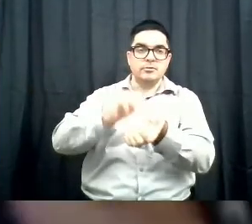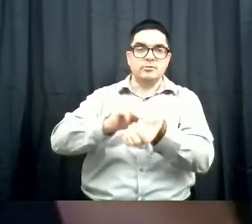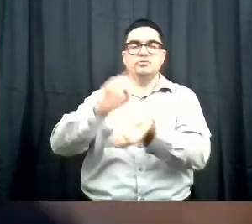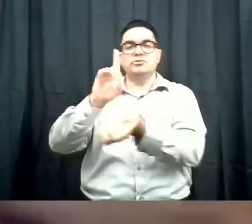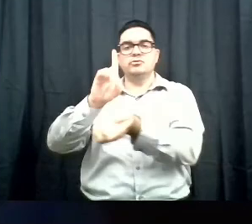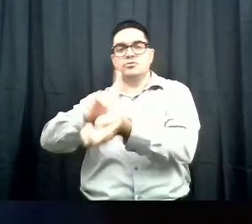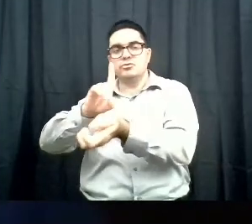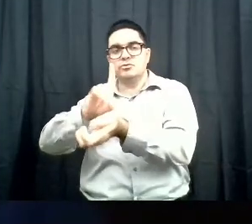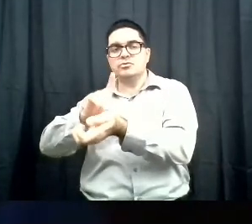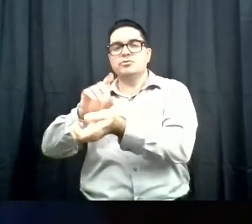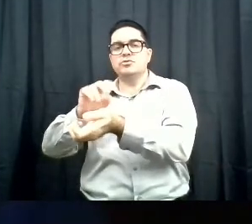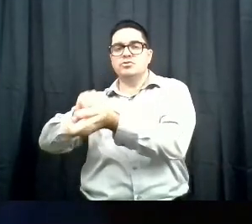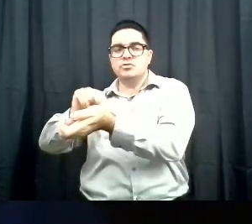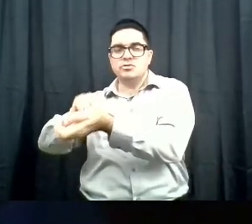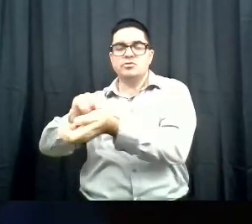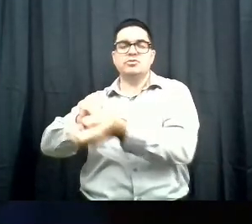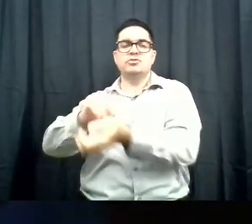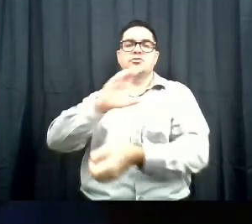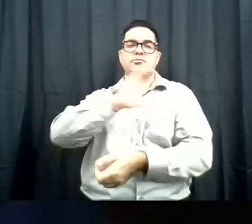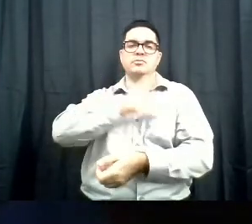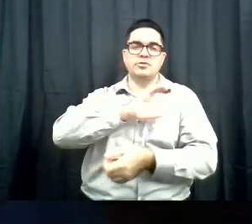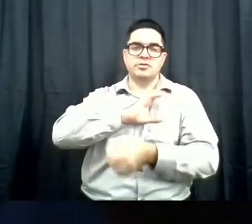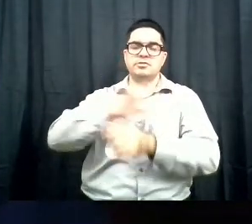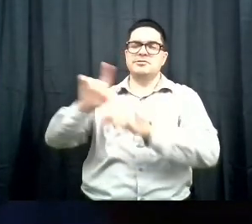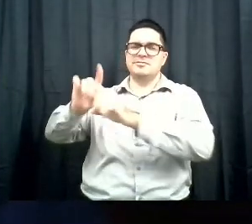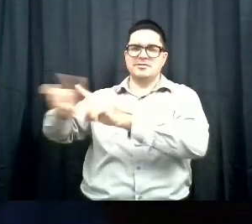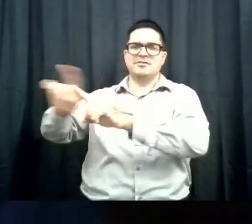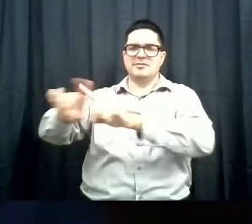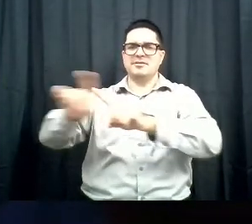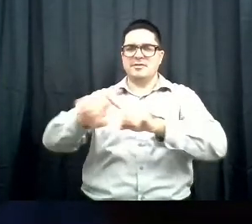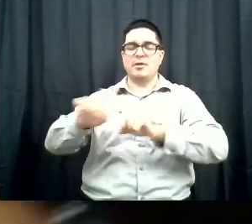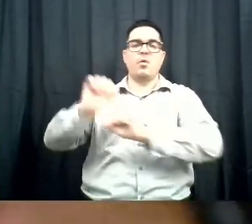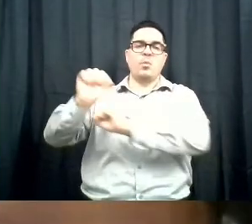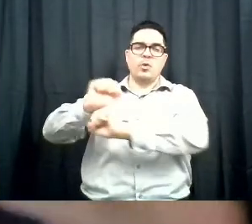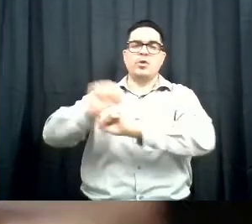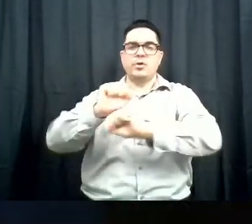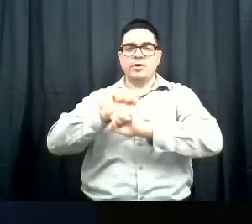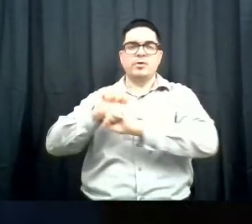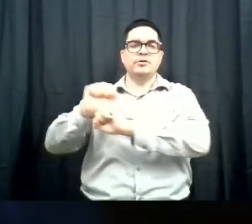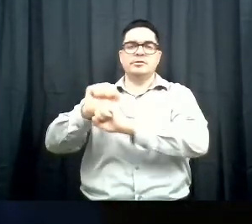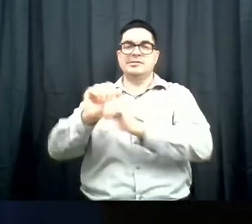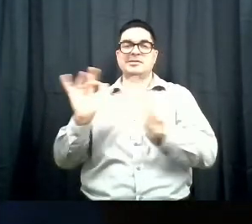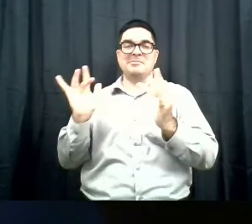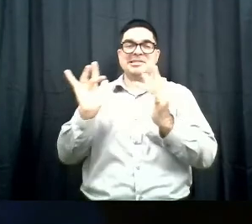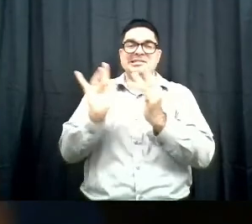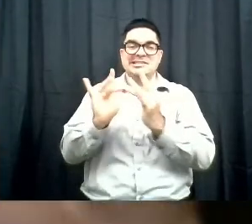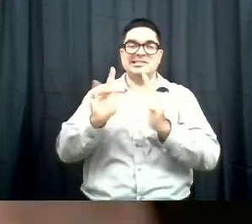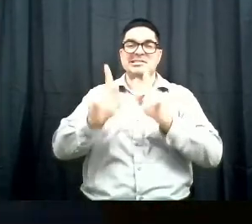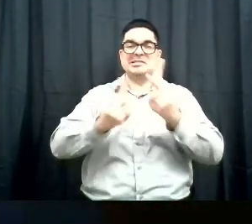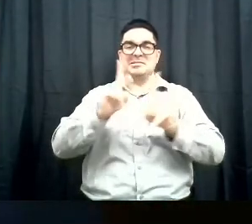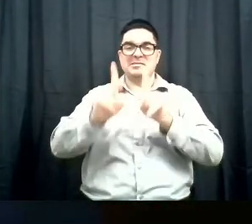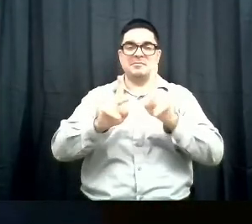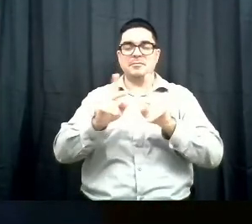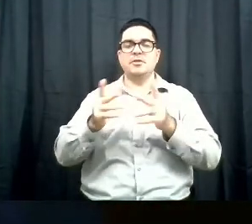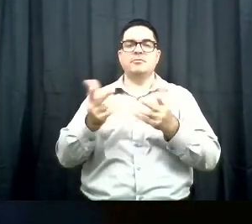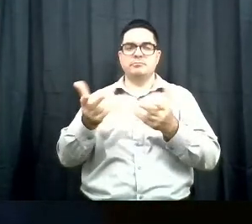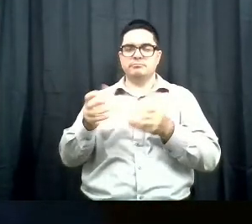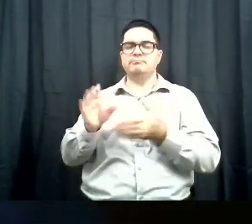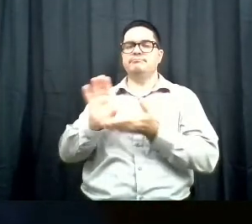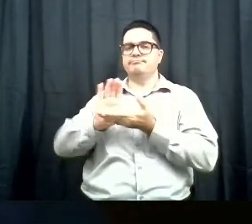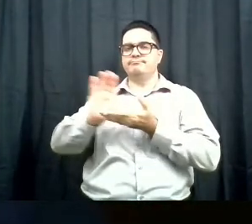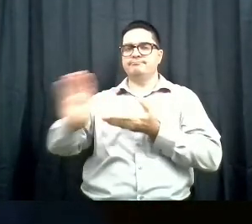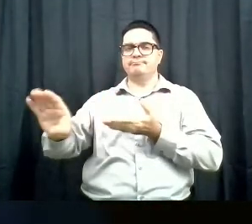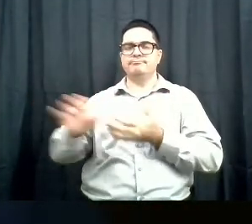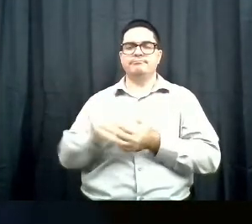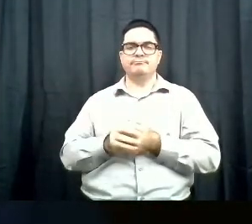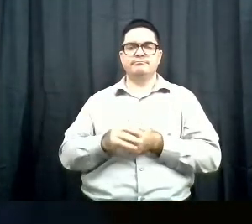as well as police, and many others have been working as part of the COVID-19. In addition to that, more recently, we were also supportive